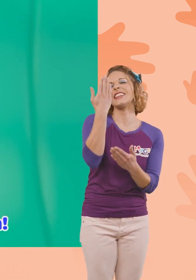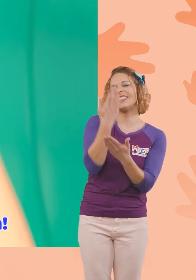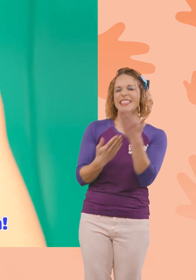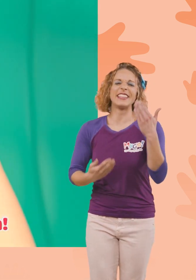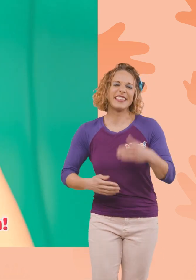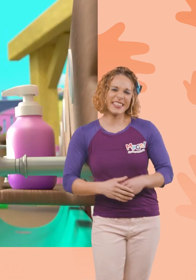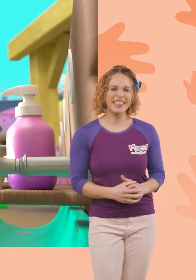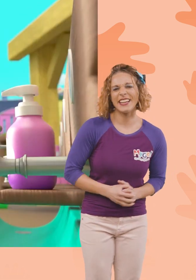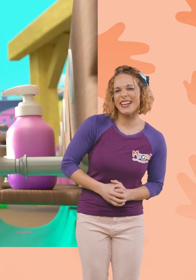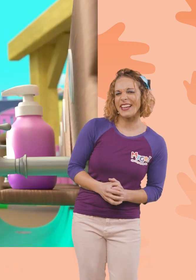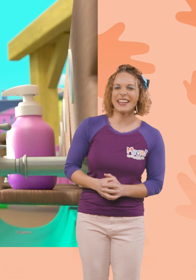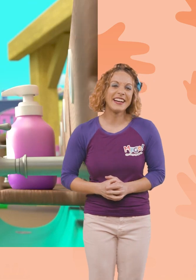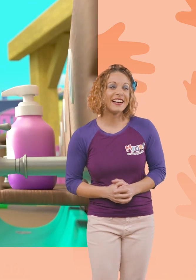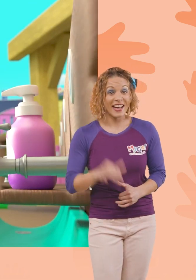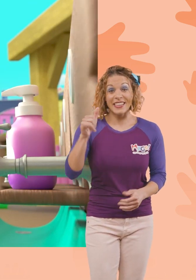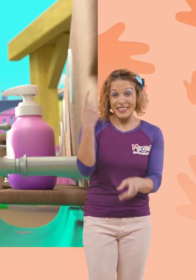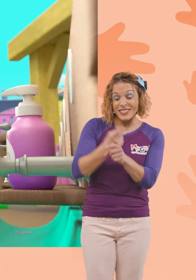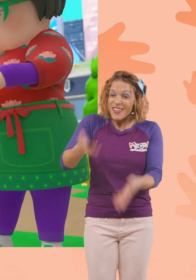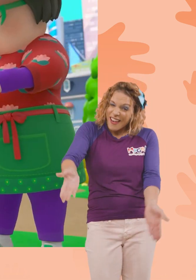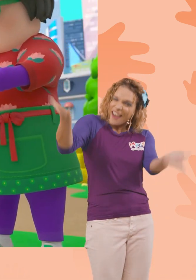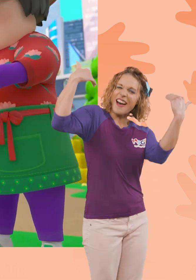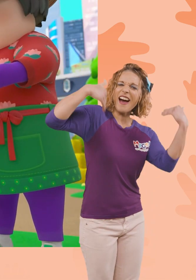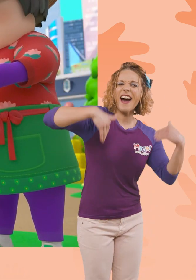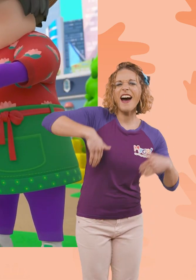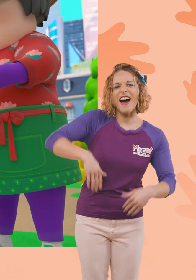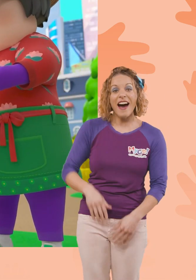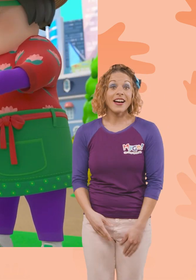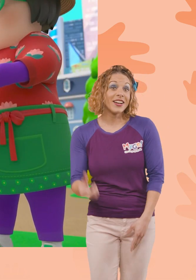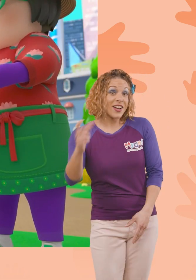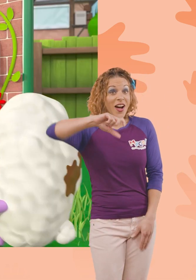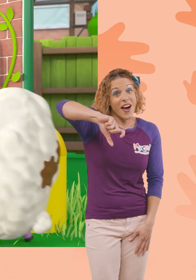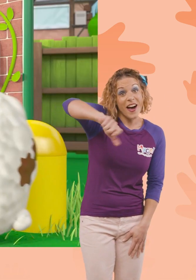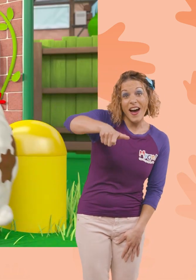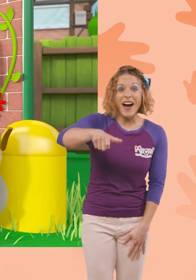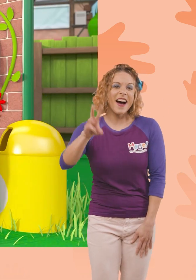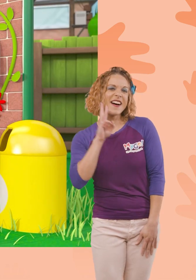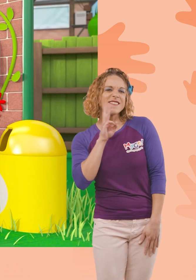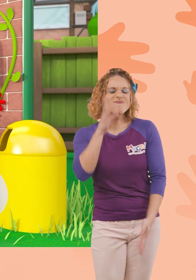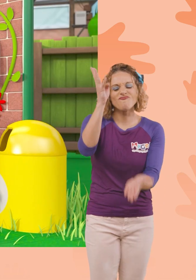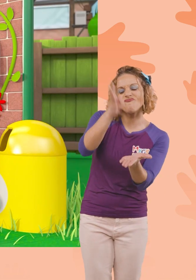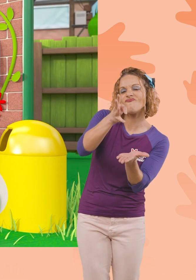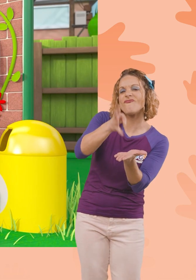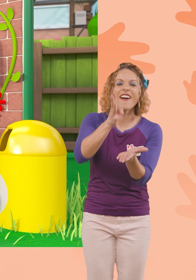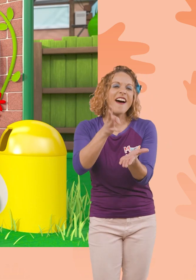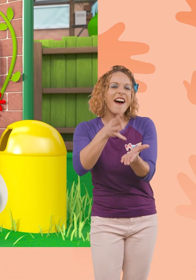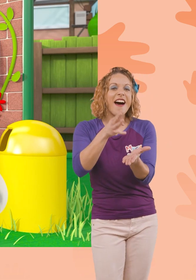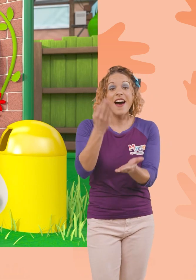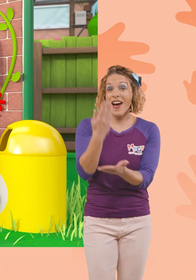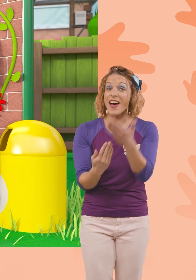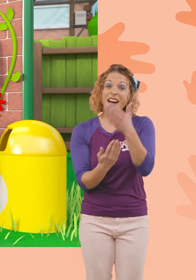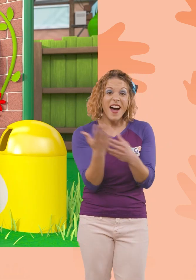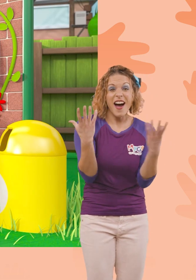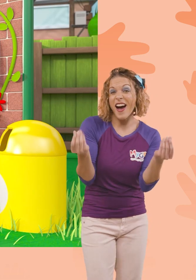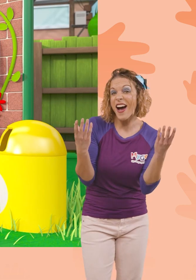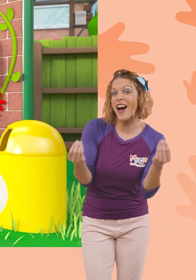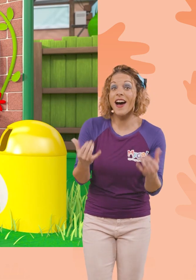are squeaky clean. That's right. Everybody. Turn on the tap. Turn on the tap. Get your hands